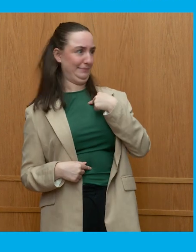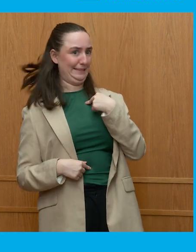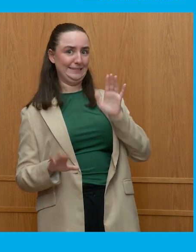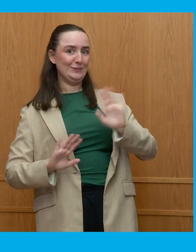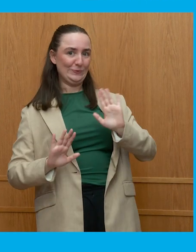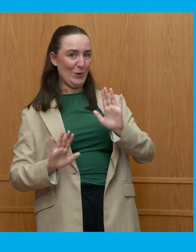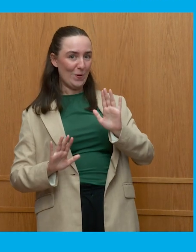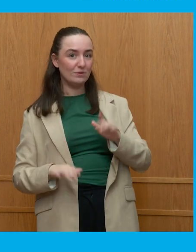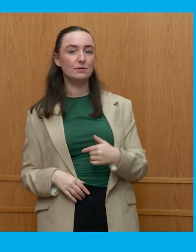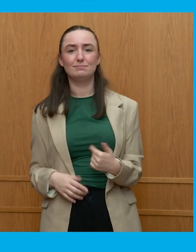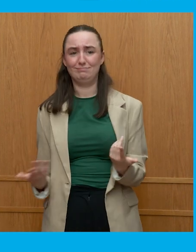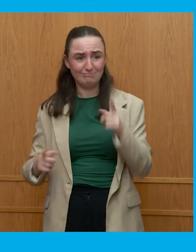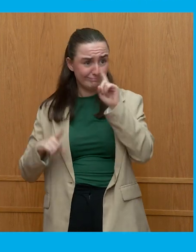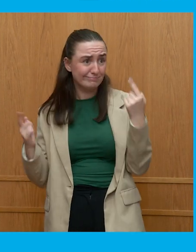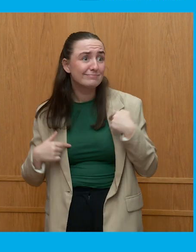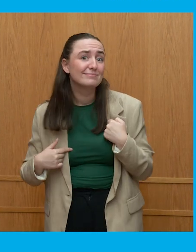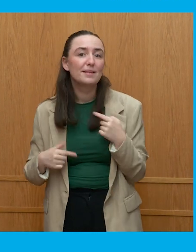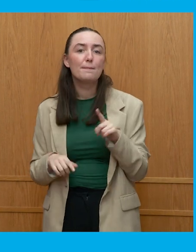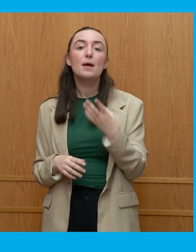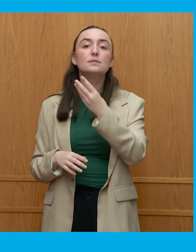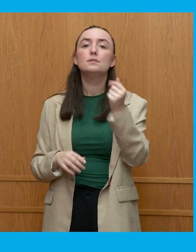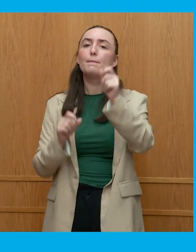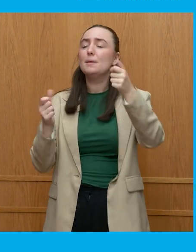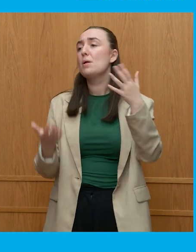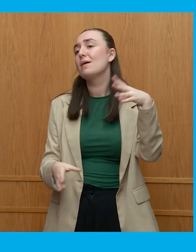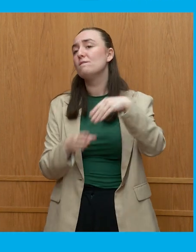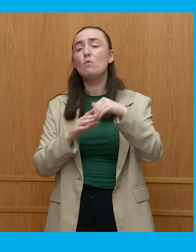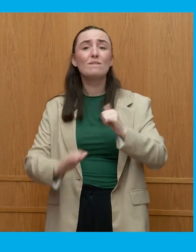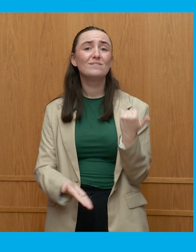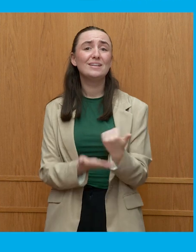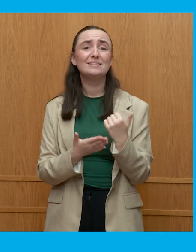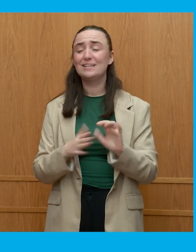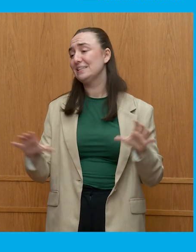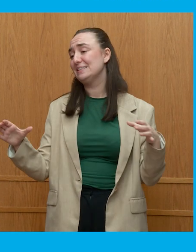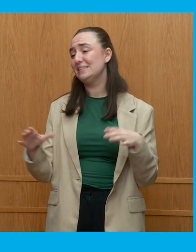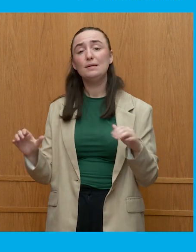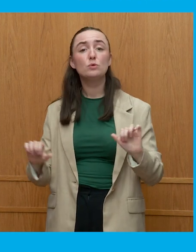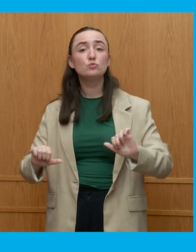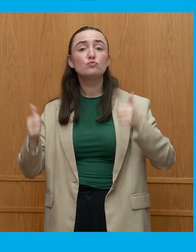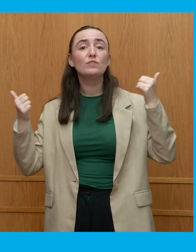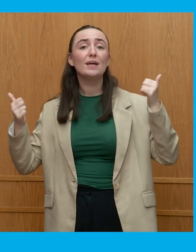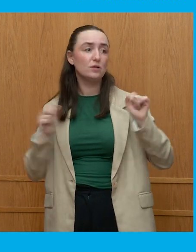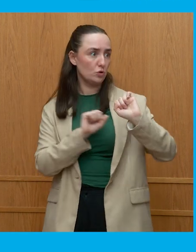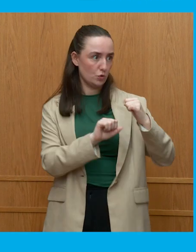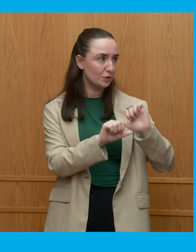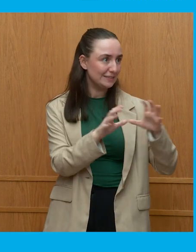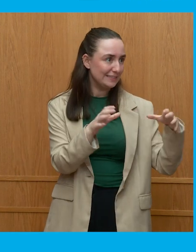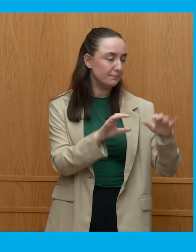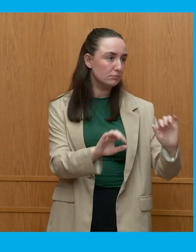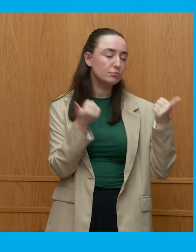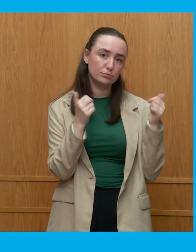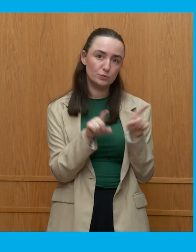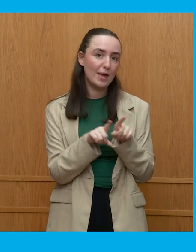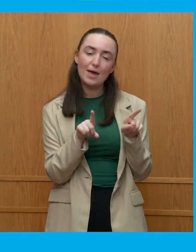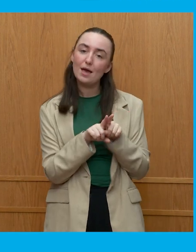course, you cannot do that alone. We had a fantastic team. Your team was incredible. We had